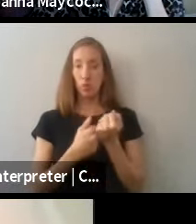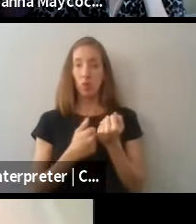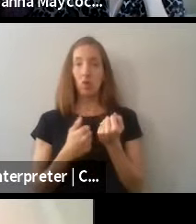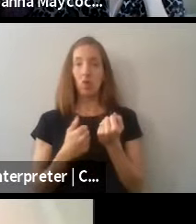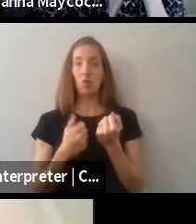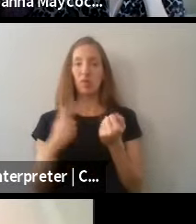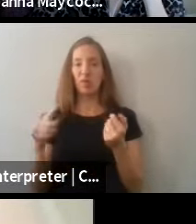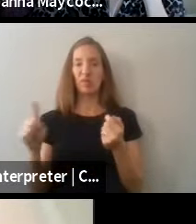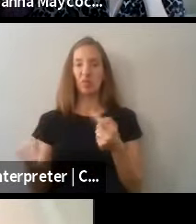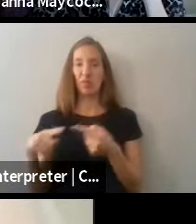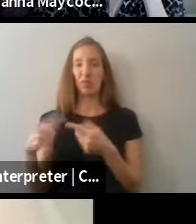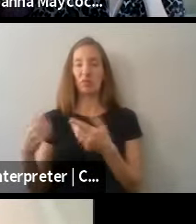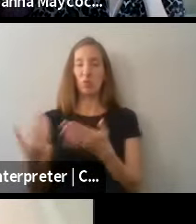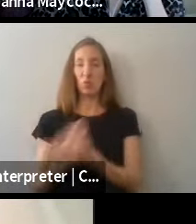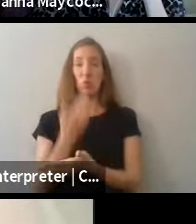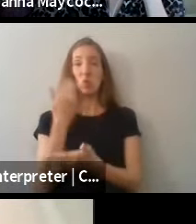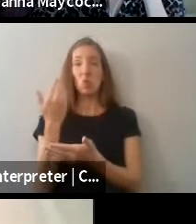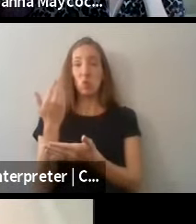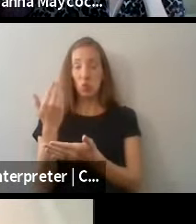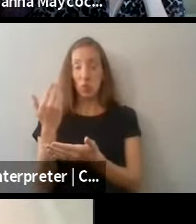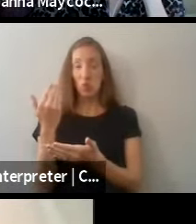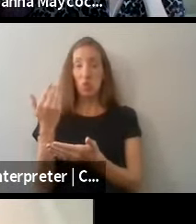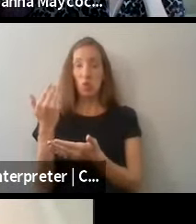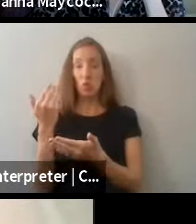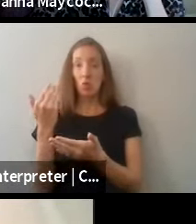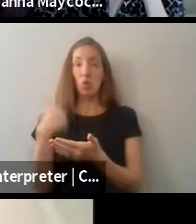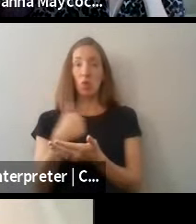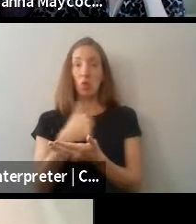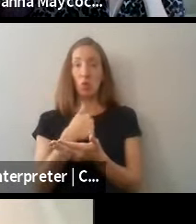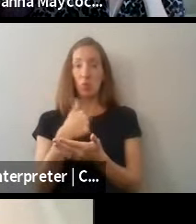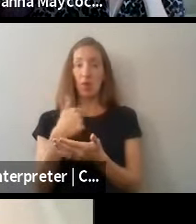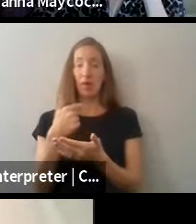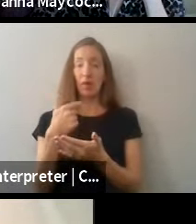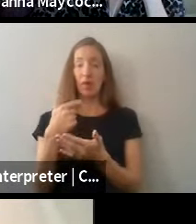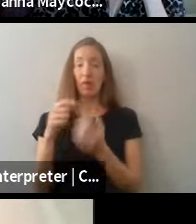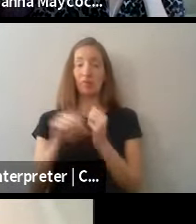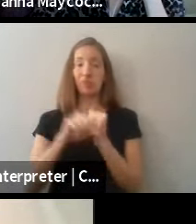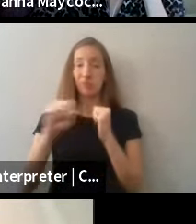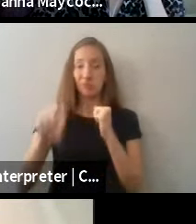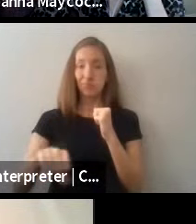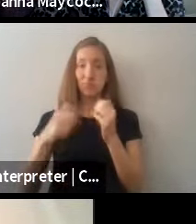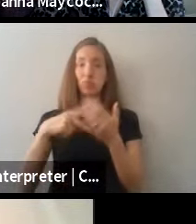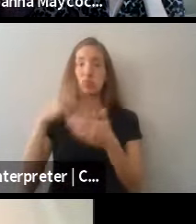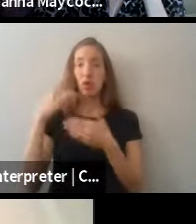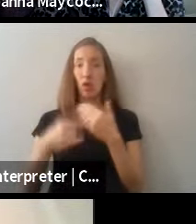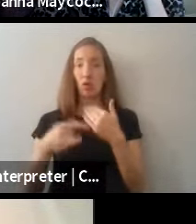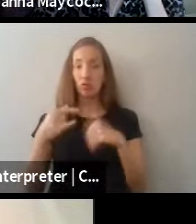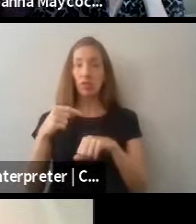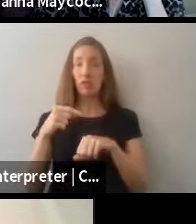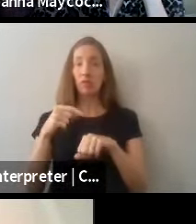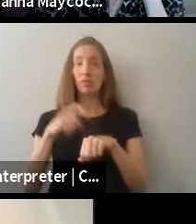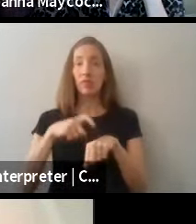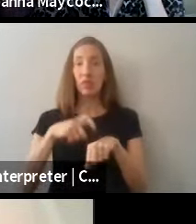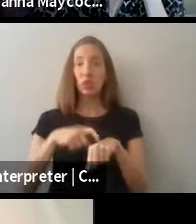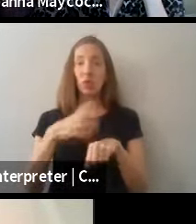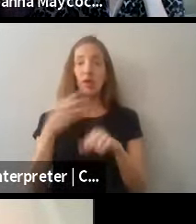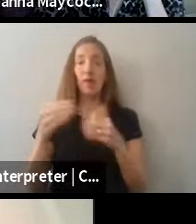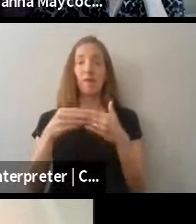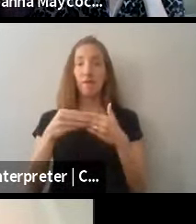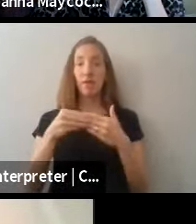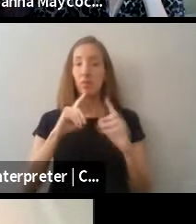We extended the project period, were flexible on reporting, reallocation of some programs programs according